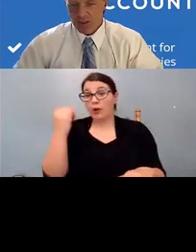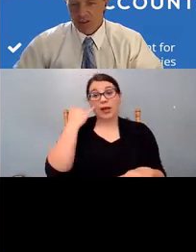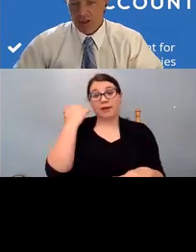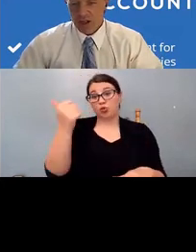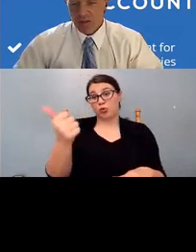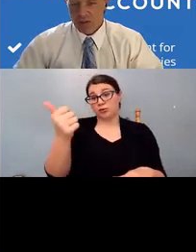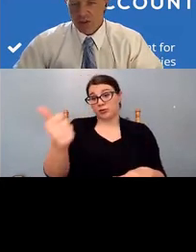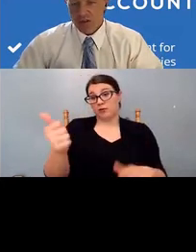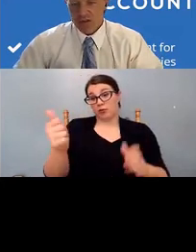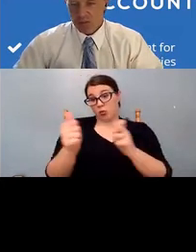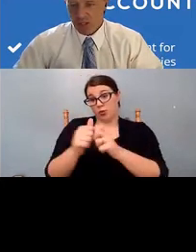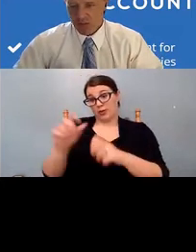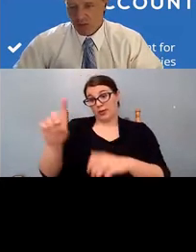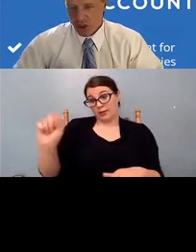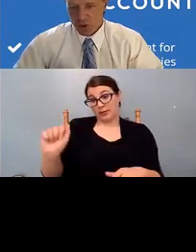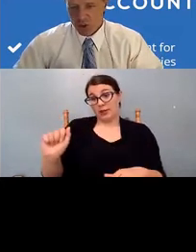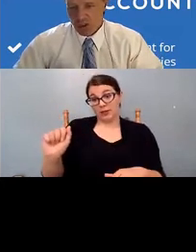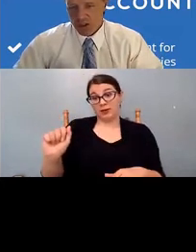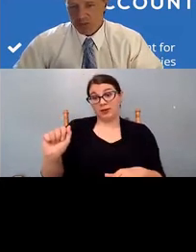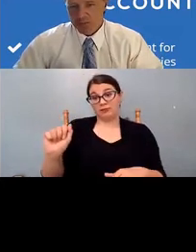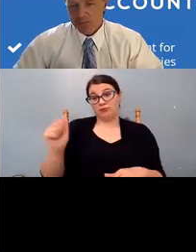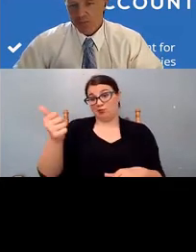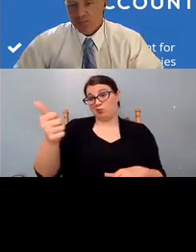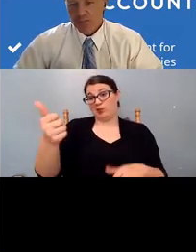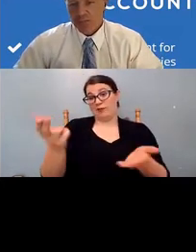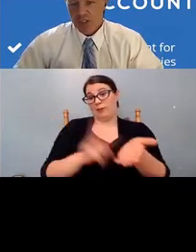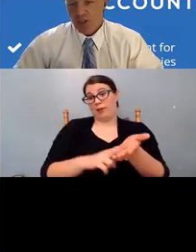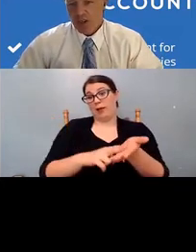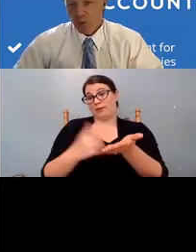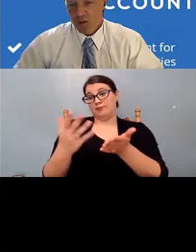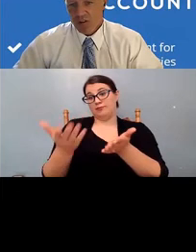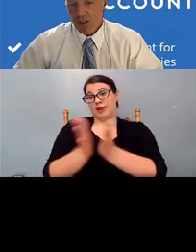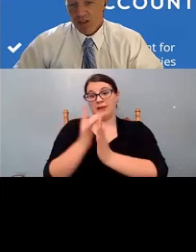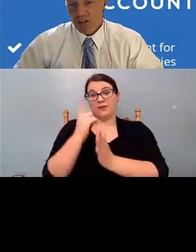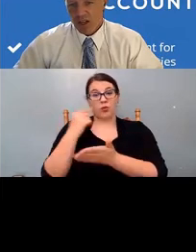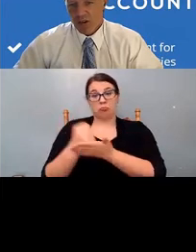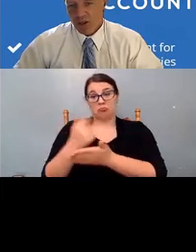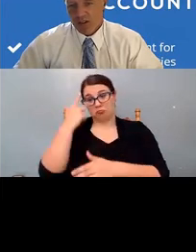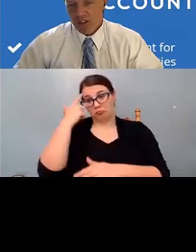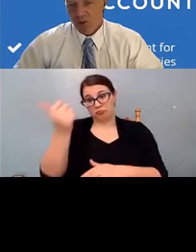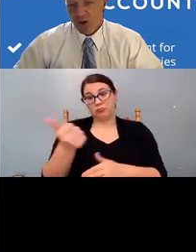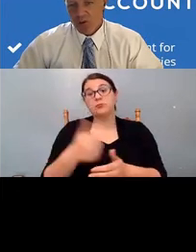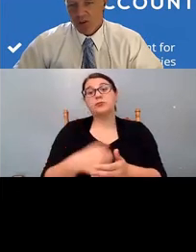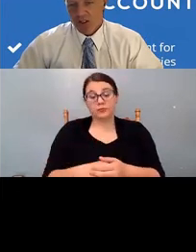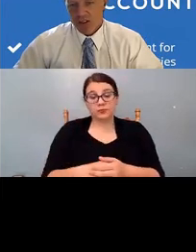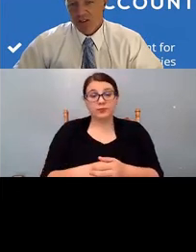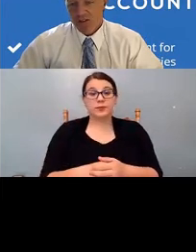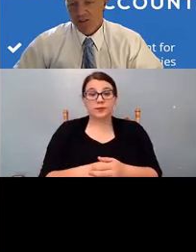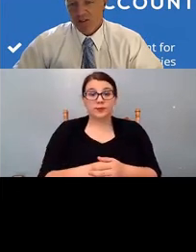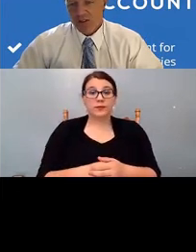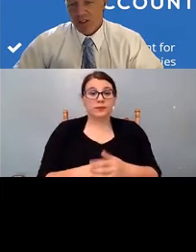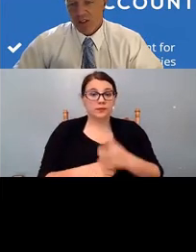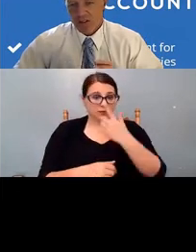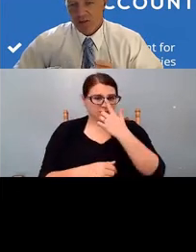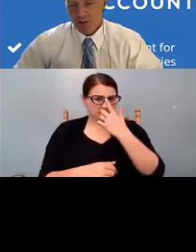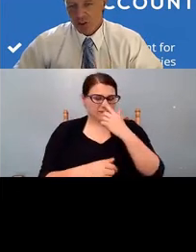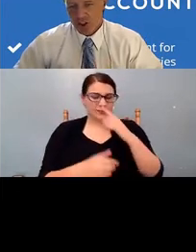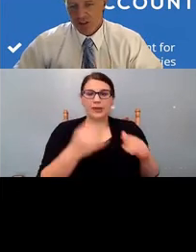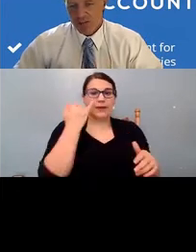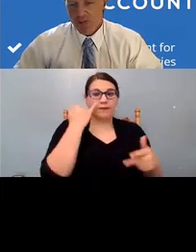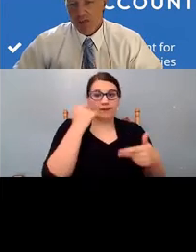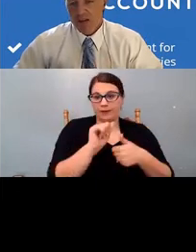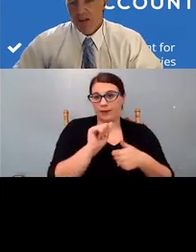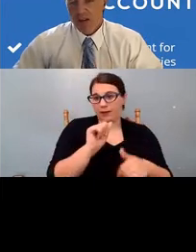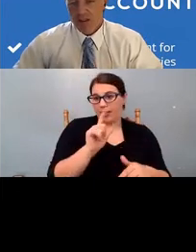disability, you can apply for your own card. I will say under the authorized legal representative